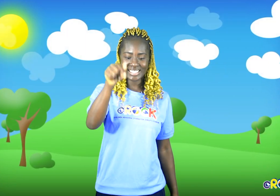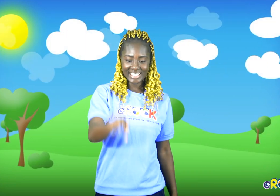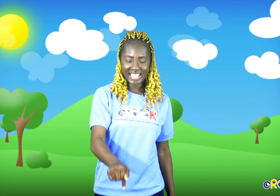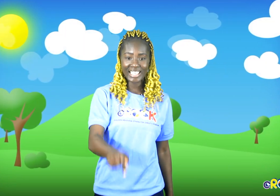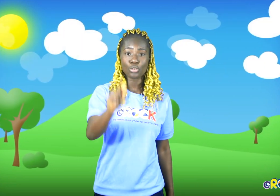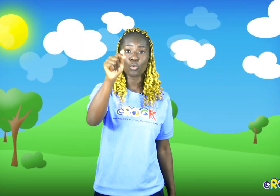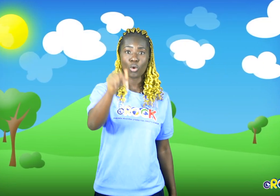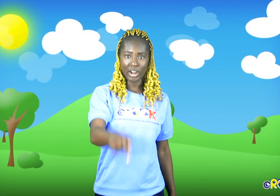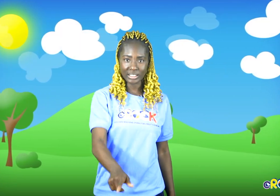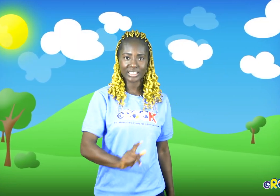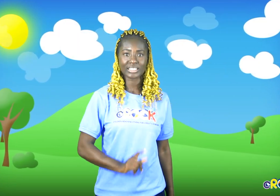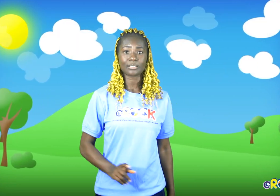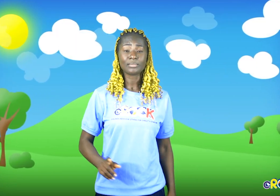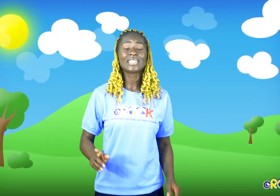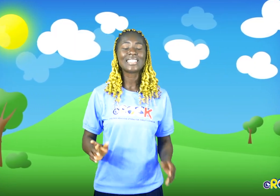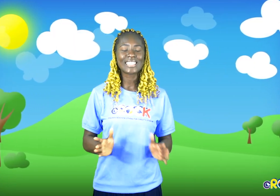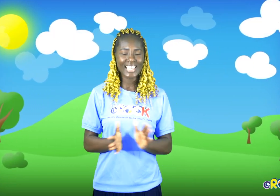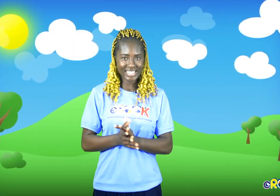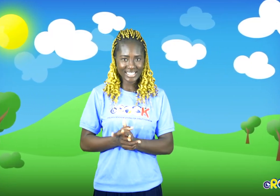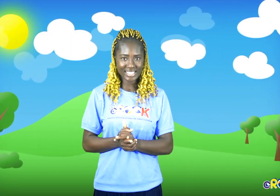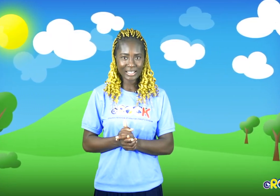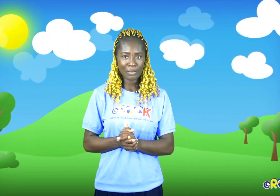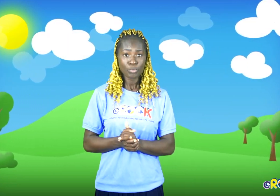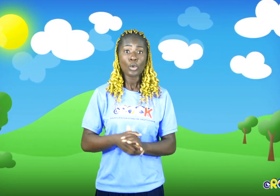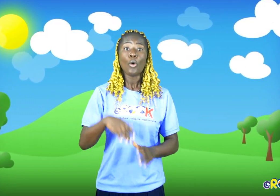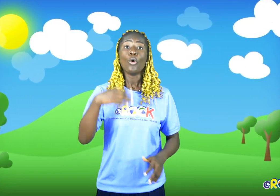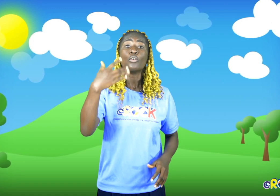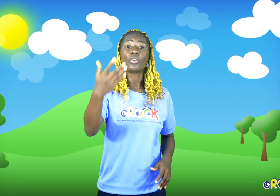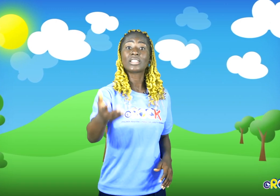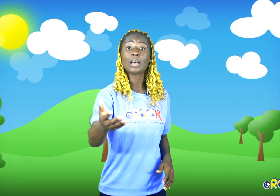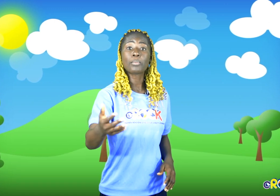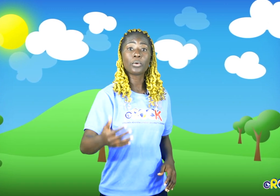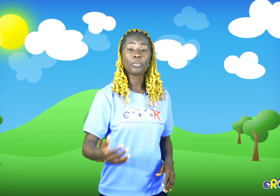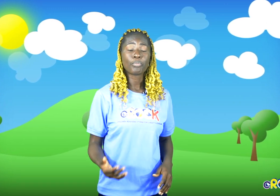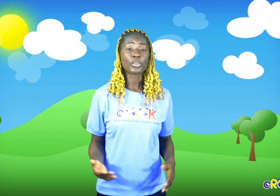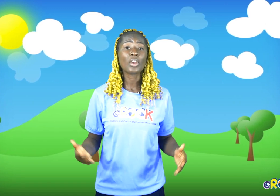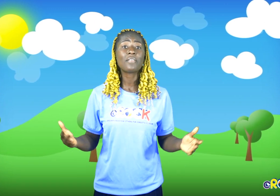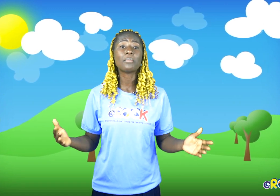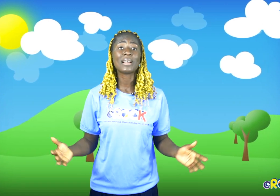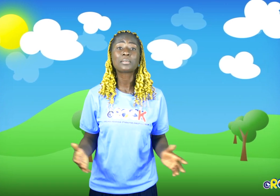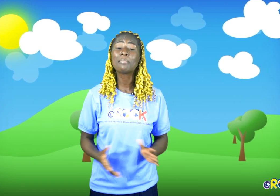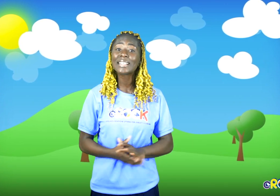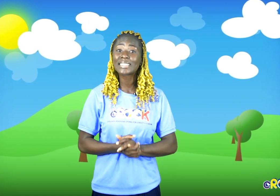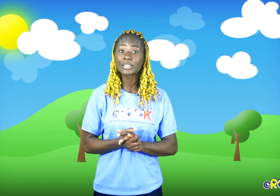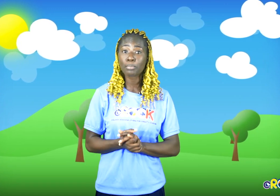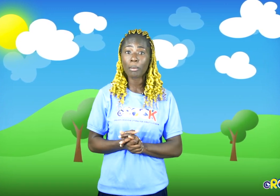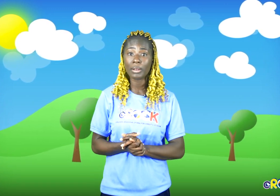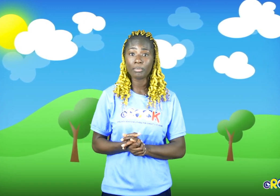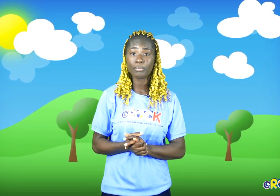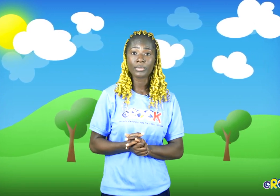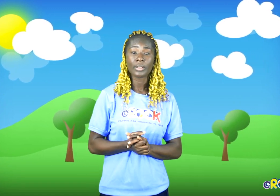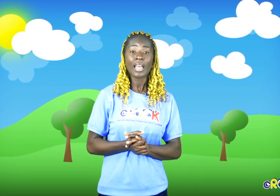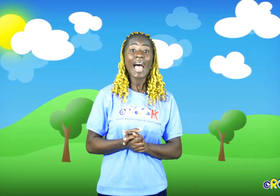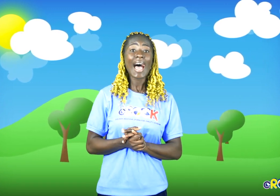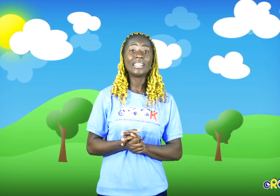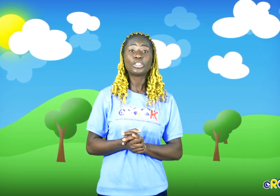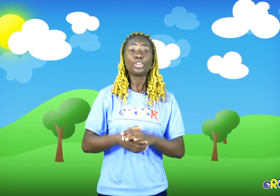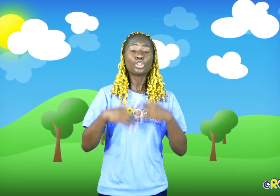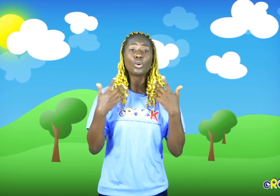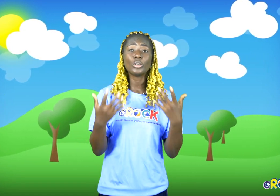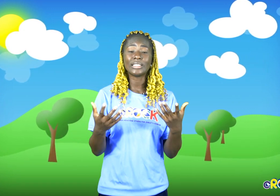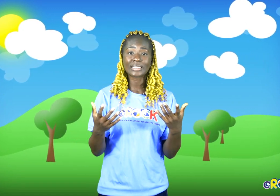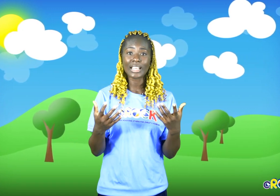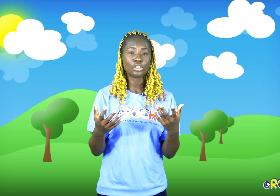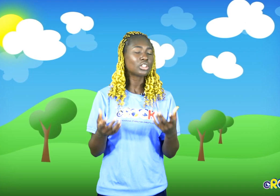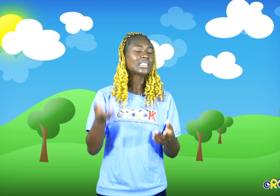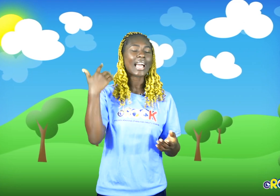this thing works. Yes. For example, you have a mathematics problem and